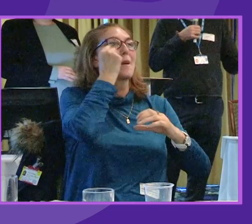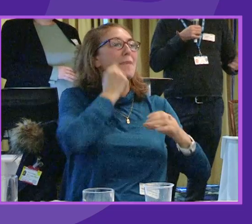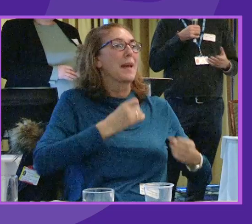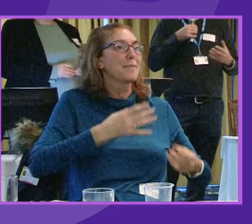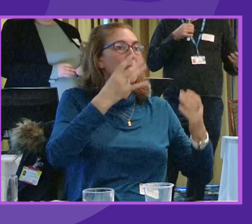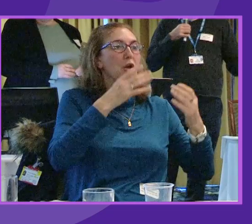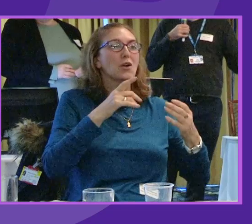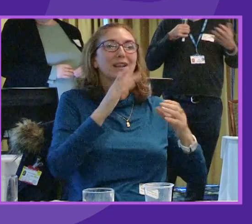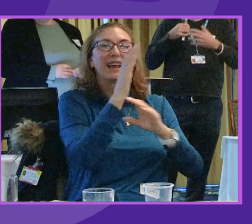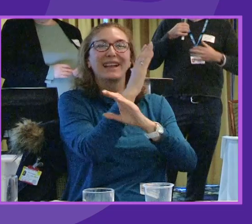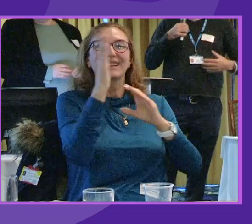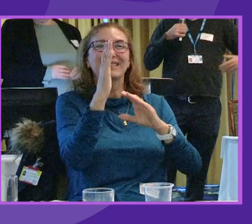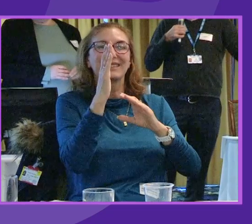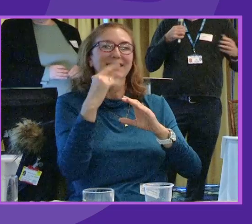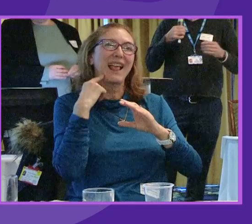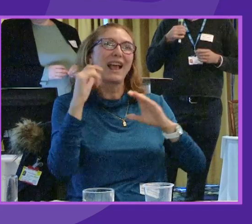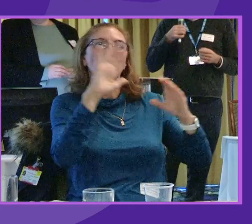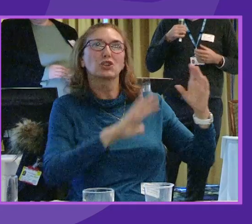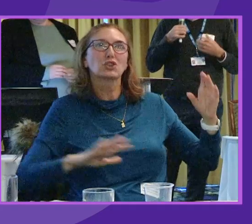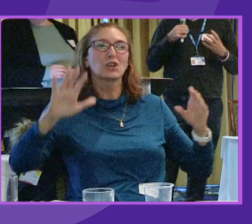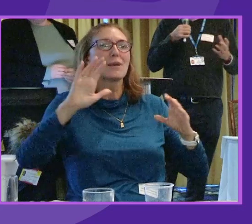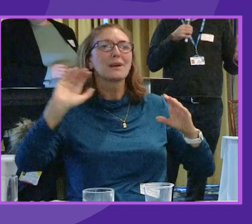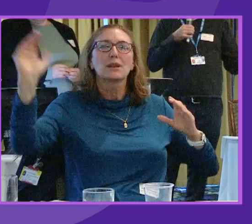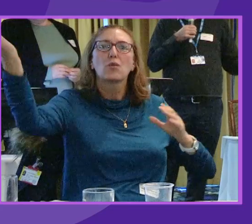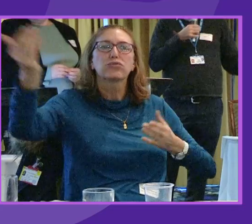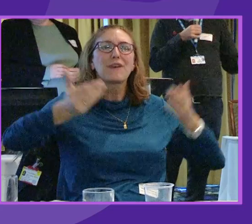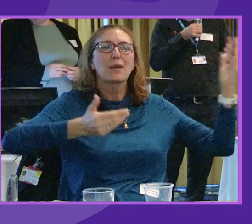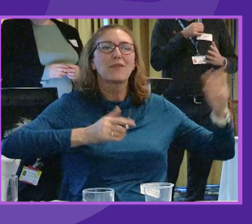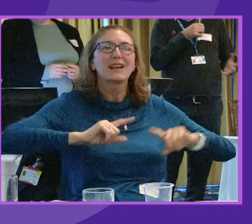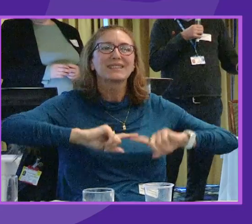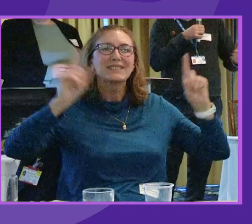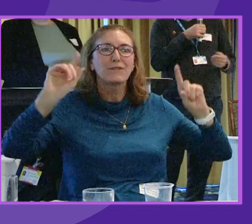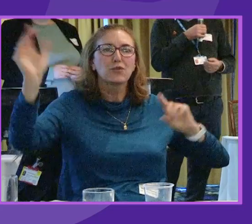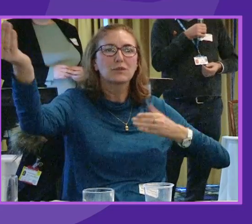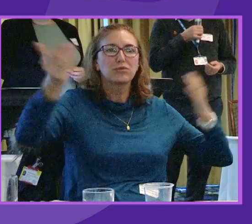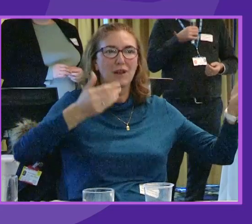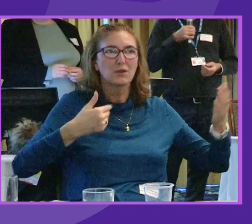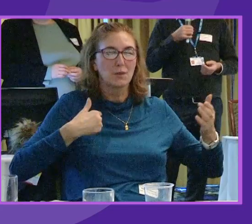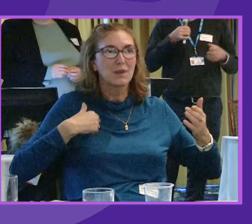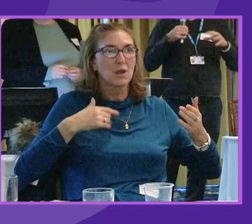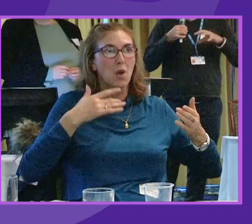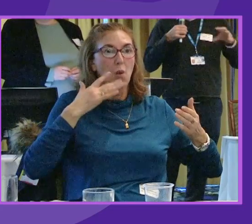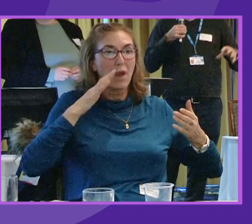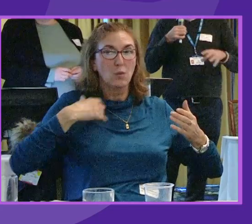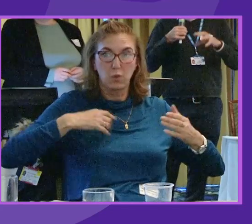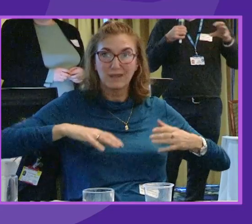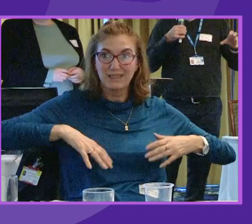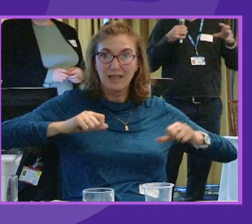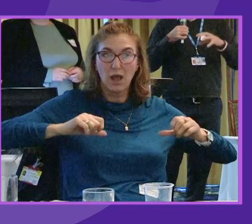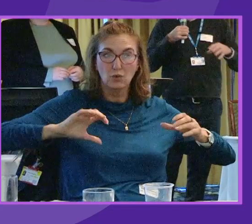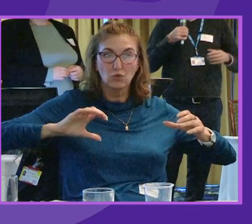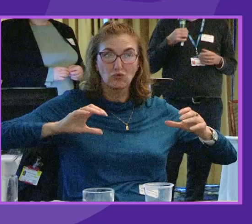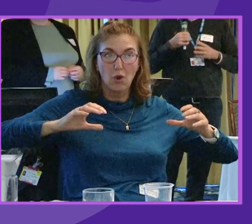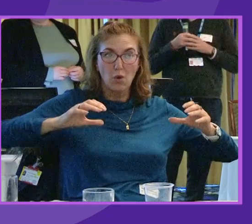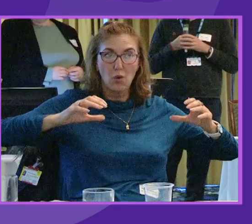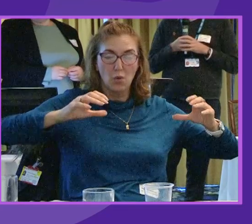across Blackburn and East Lancs, there's different providers of physical health services. So as we sort of get moving, there's going to be, kind of 5,